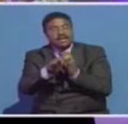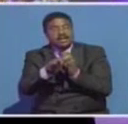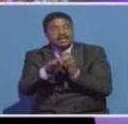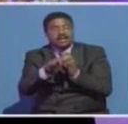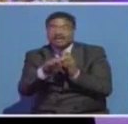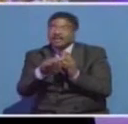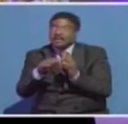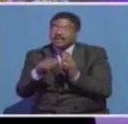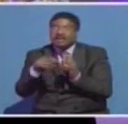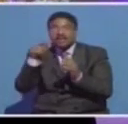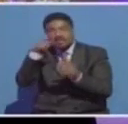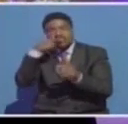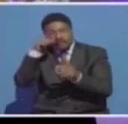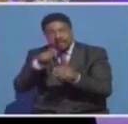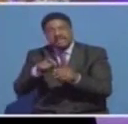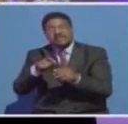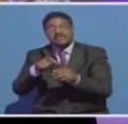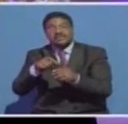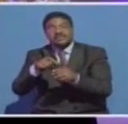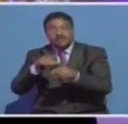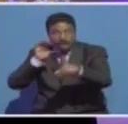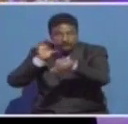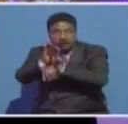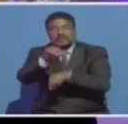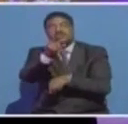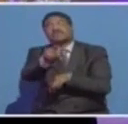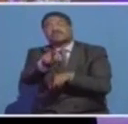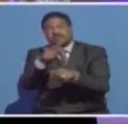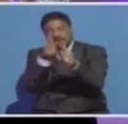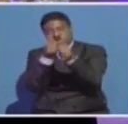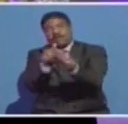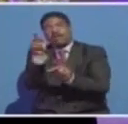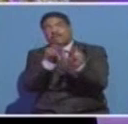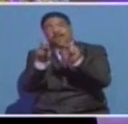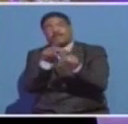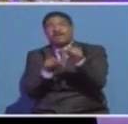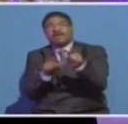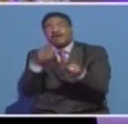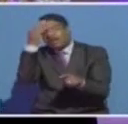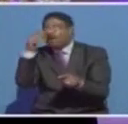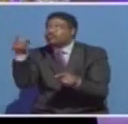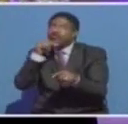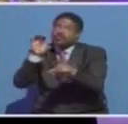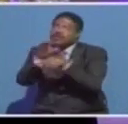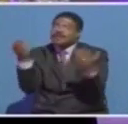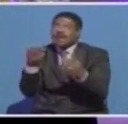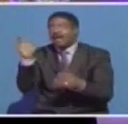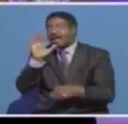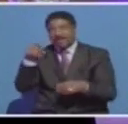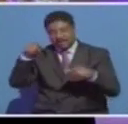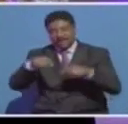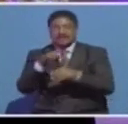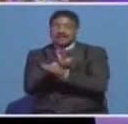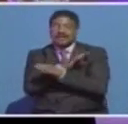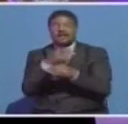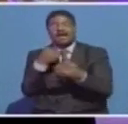reason, why are we failing to enforce? Countries like Rwanda do it very easily. And you have democracy. In this country, democracy means you can do